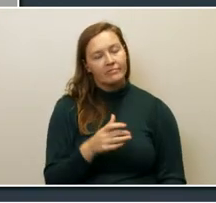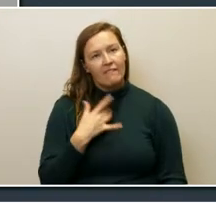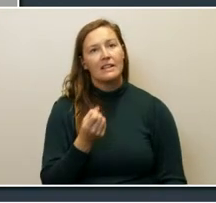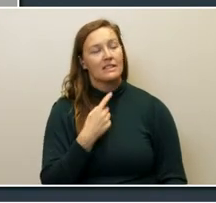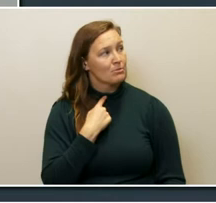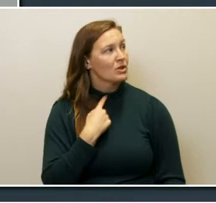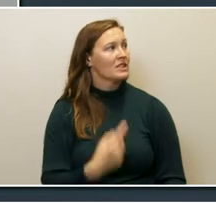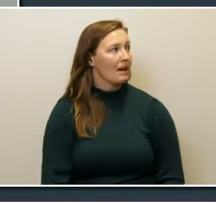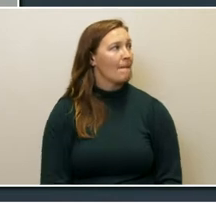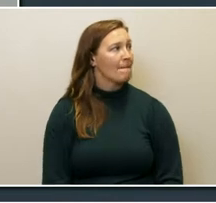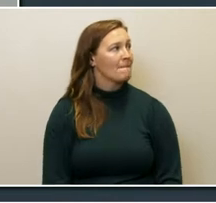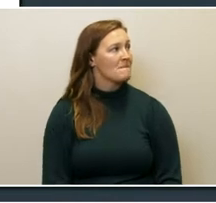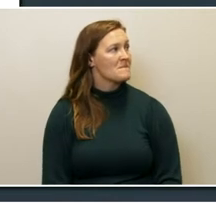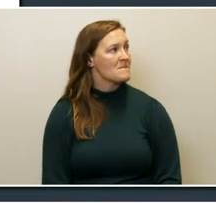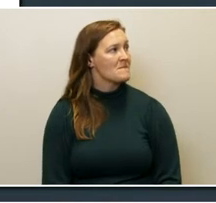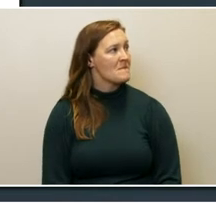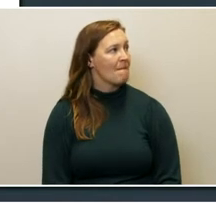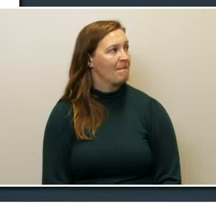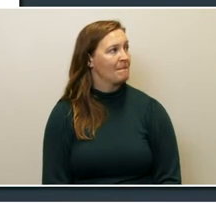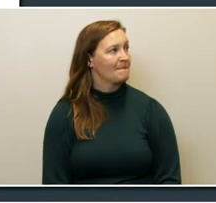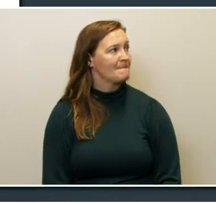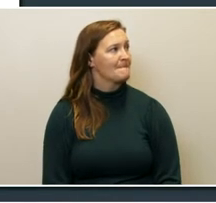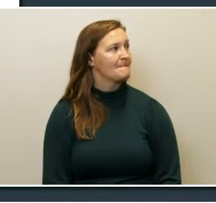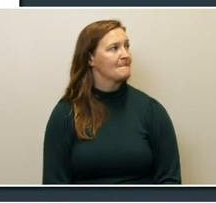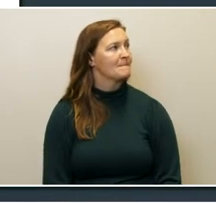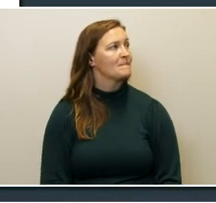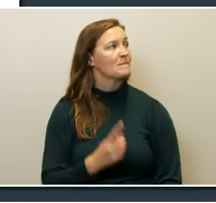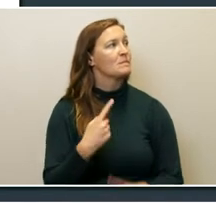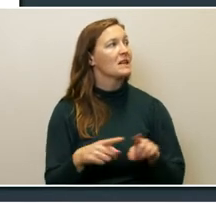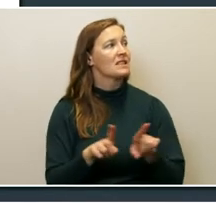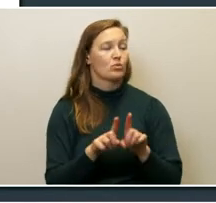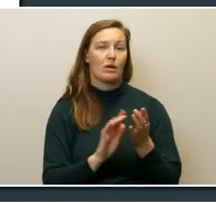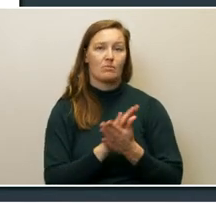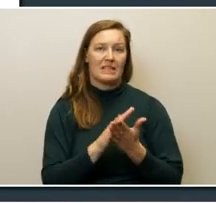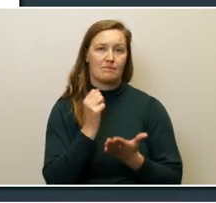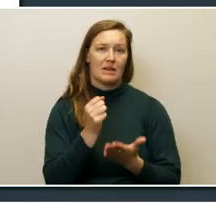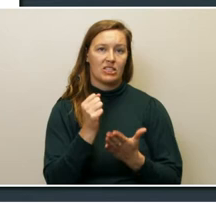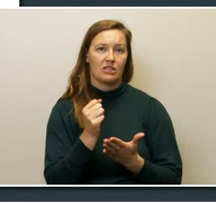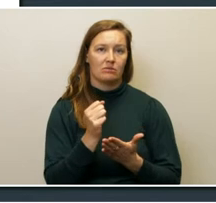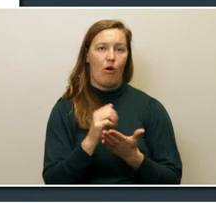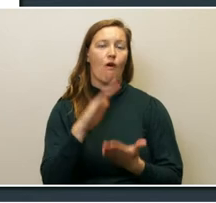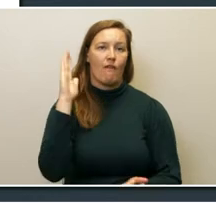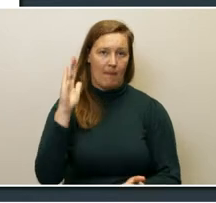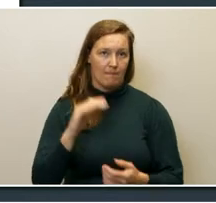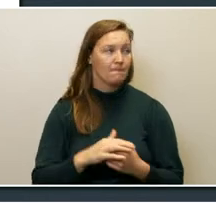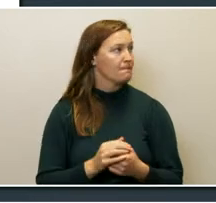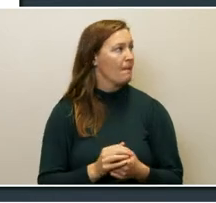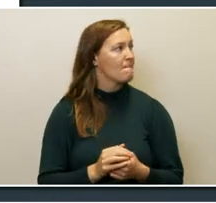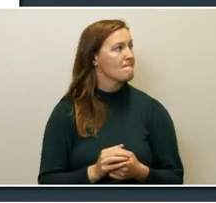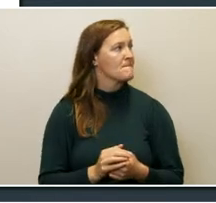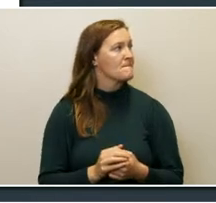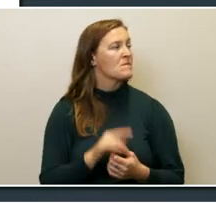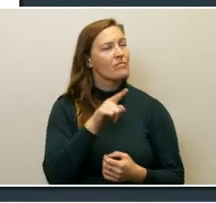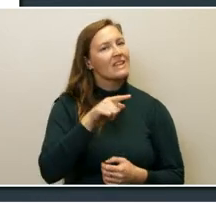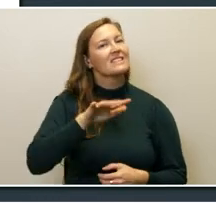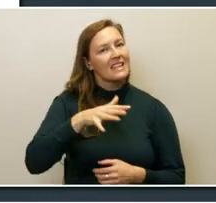disappointing, and also disappointing to our budget, because this is what it's done. These are estimates, but appreciate